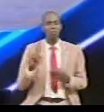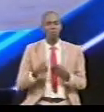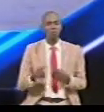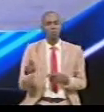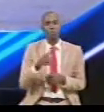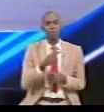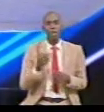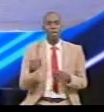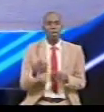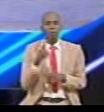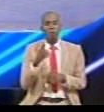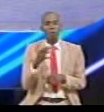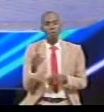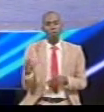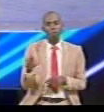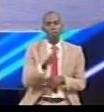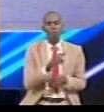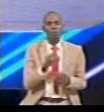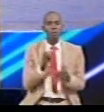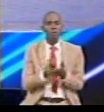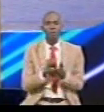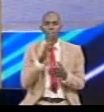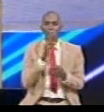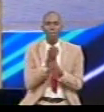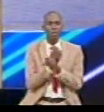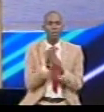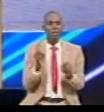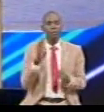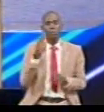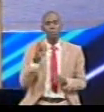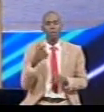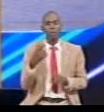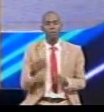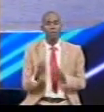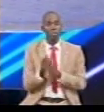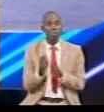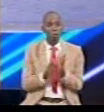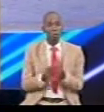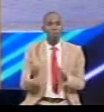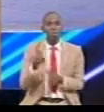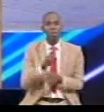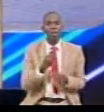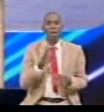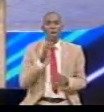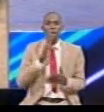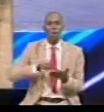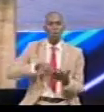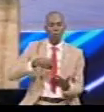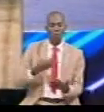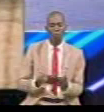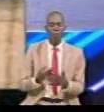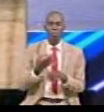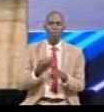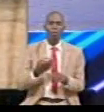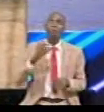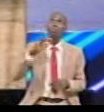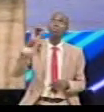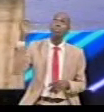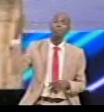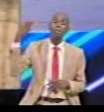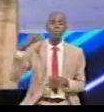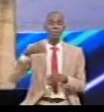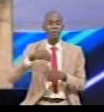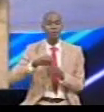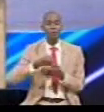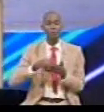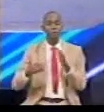of you are justified by the law. Ye are falling from grace. In verse